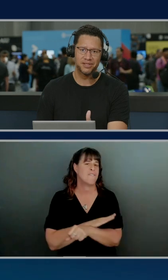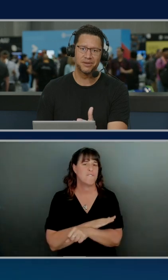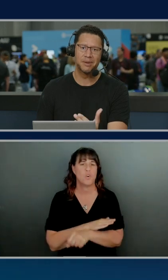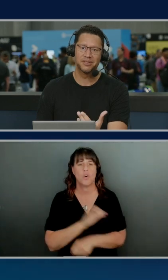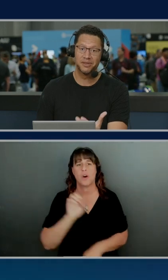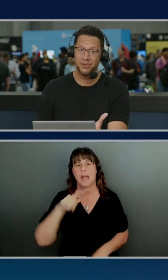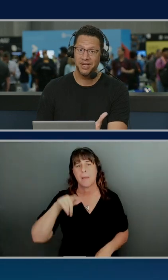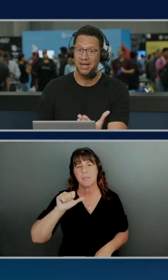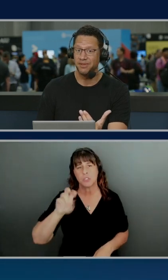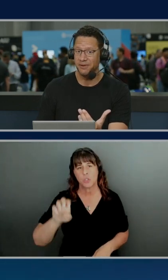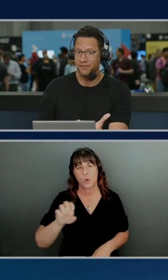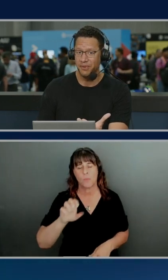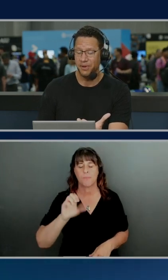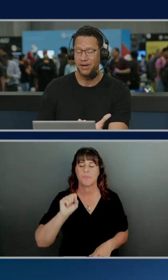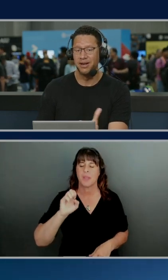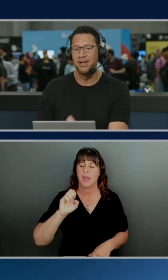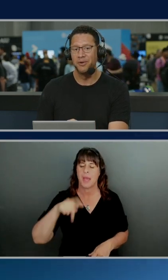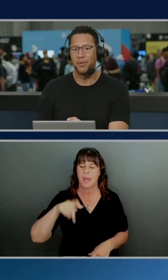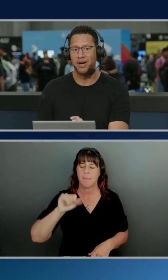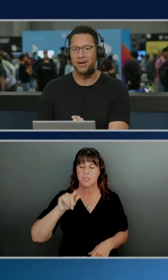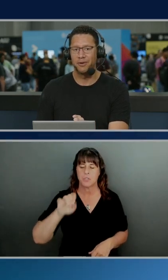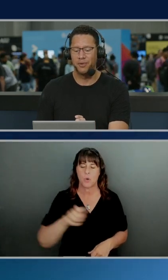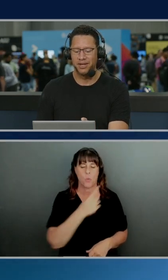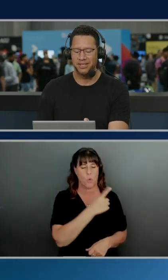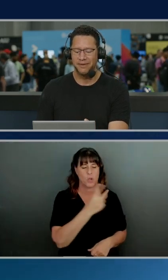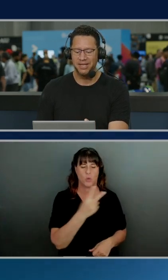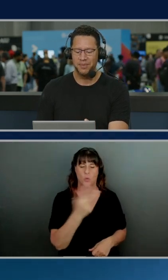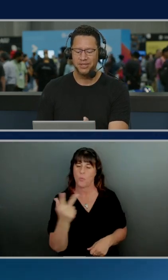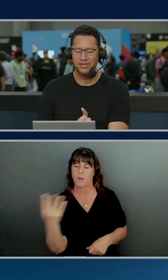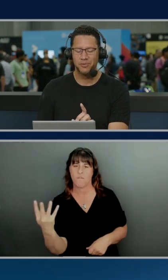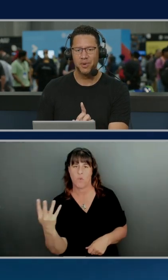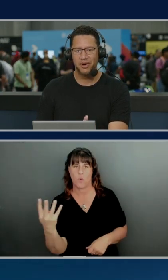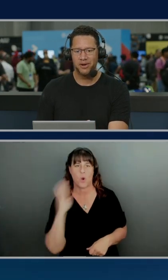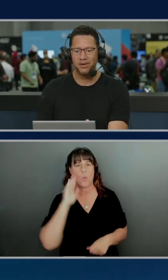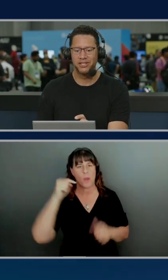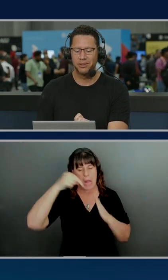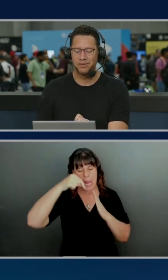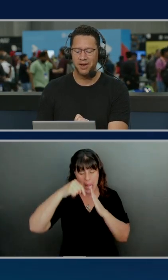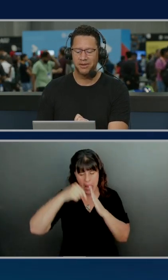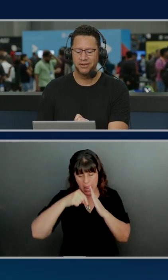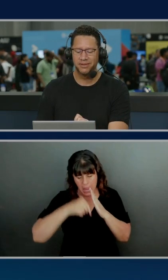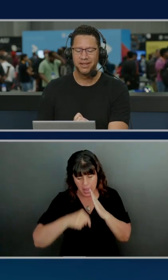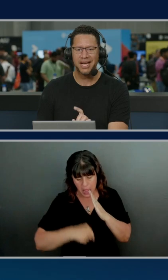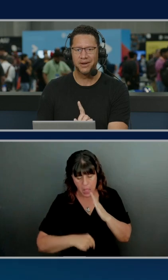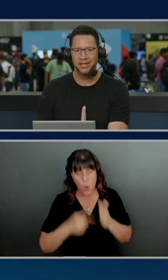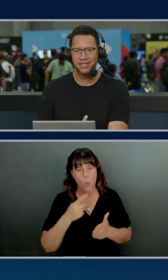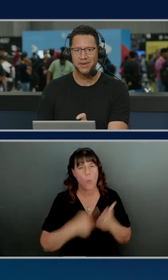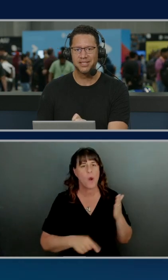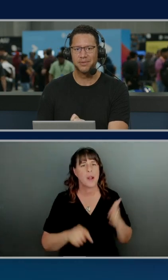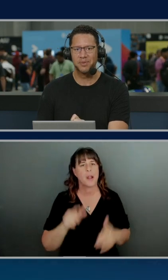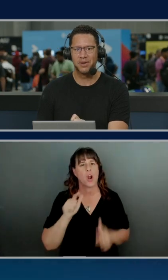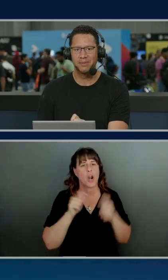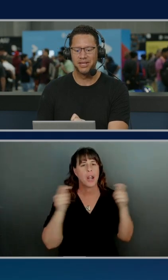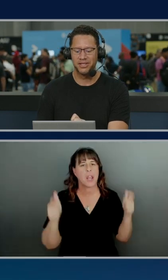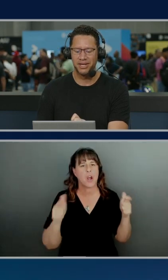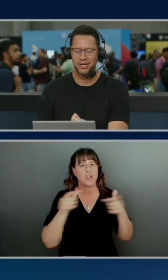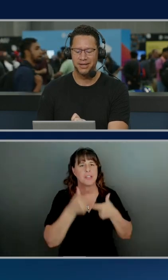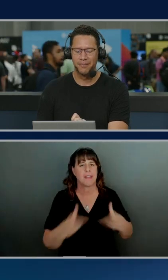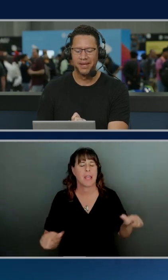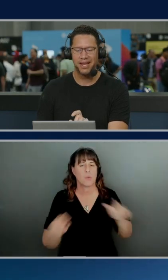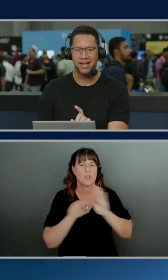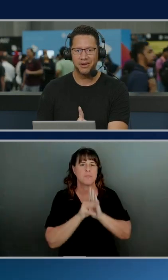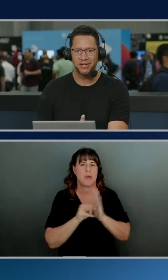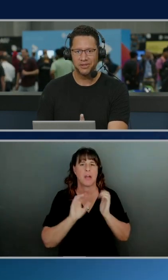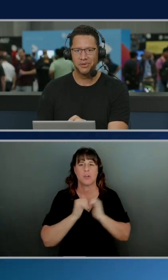episode 2, episode 3, and episode 4, where we're going to dive deep into what are large language models, how to customize them with prompt